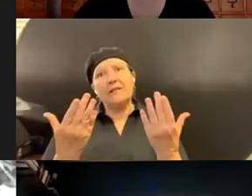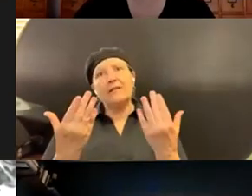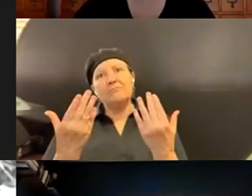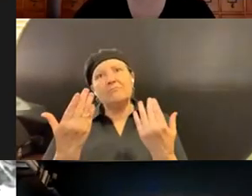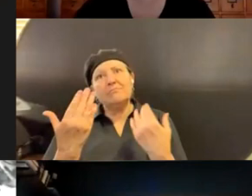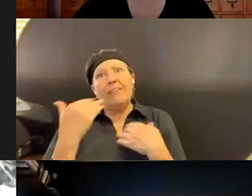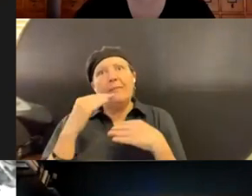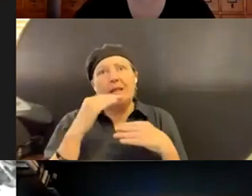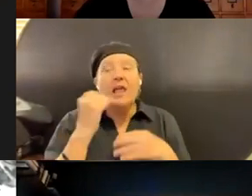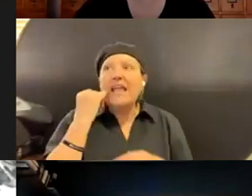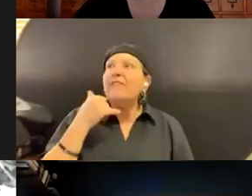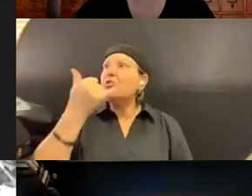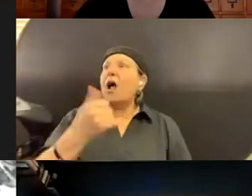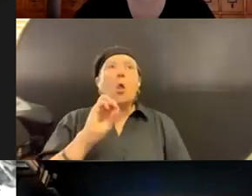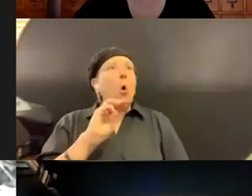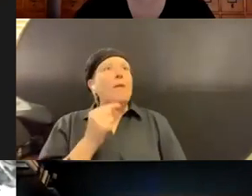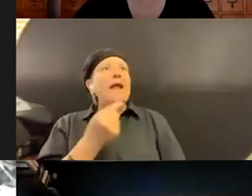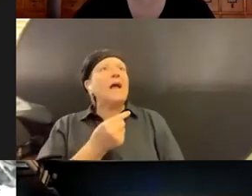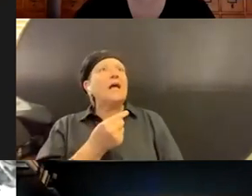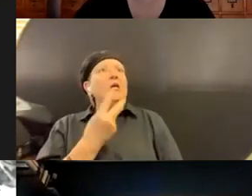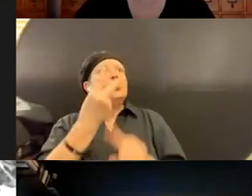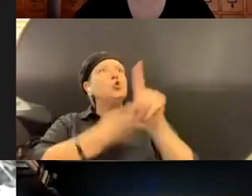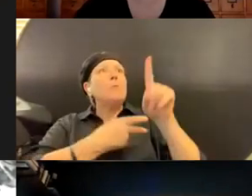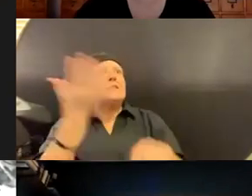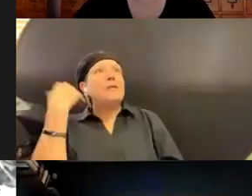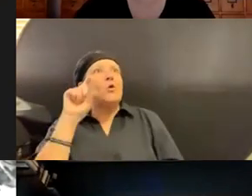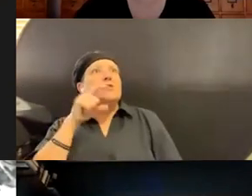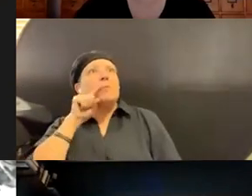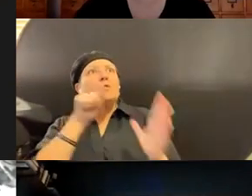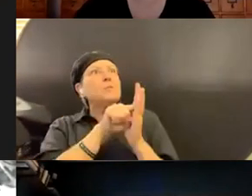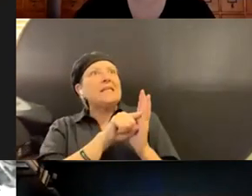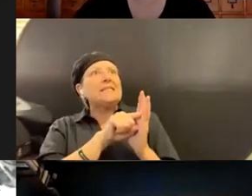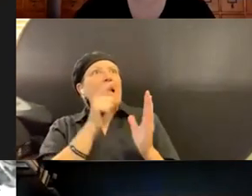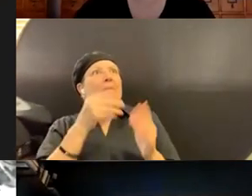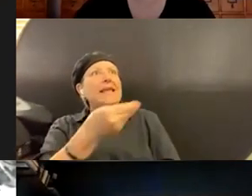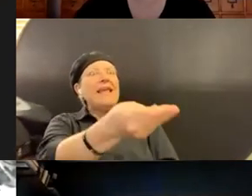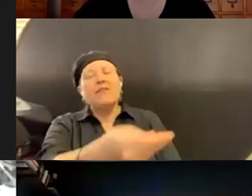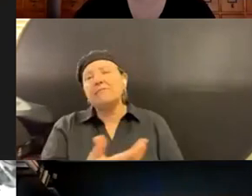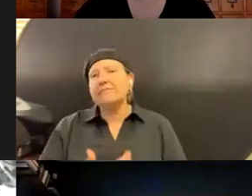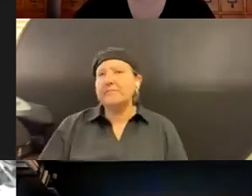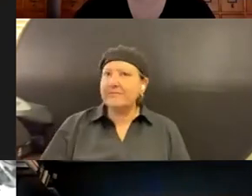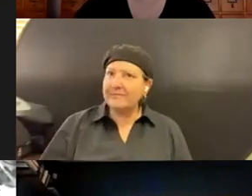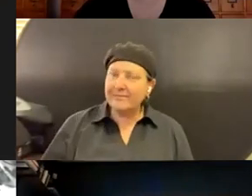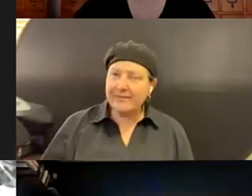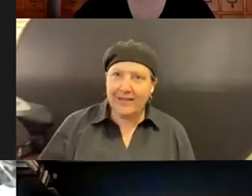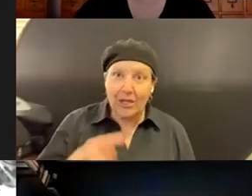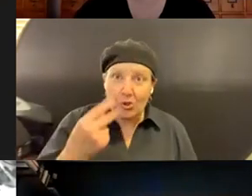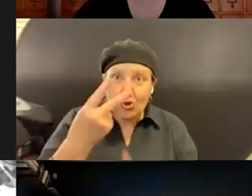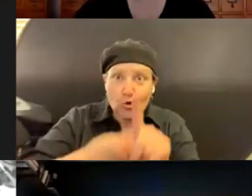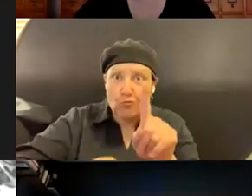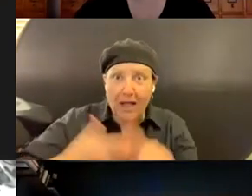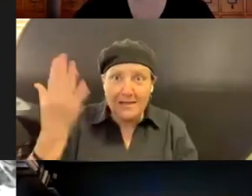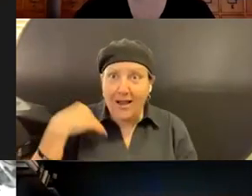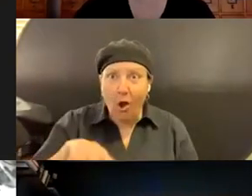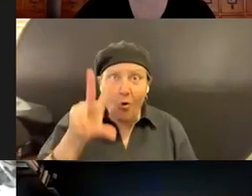you call and say like, oh my God, he was supposed to turn something in 2 months ago. Can we turn it in now? The teacher might be like, what do you mean? I've sent you